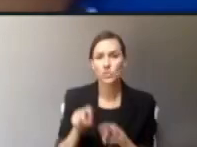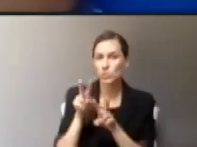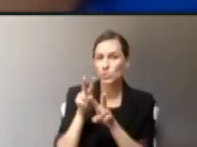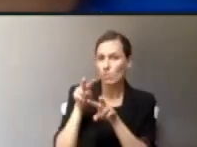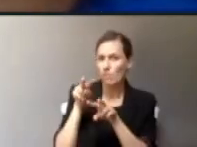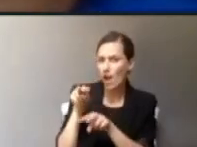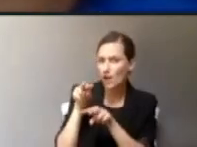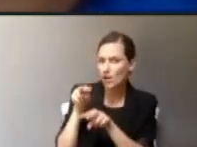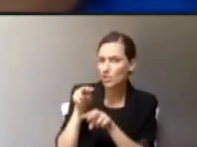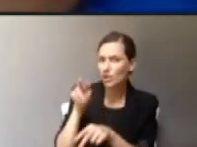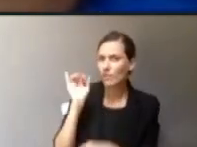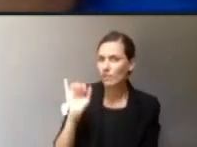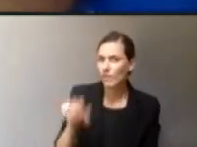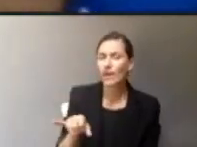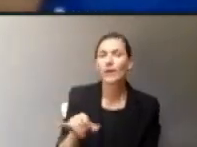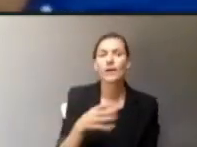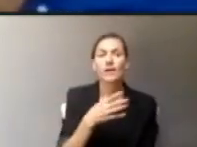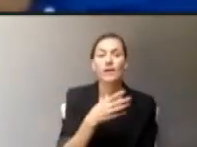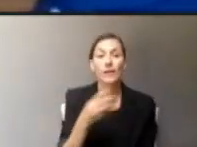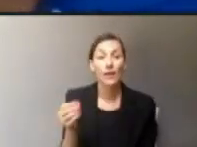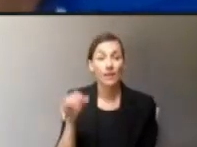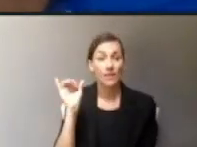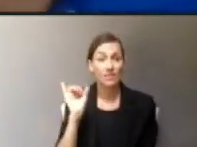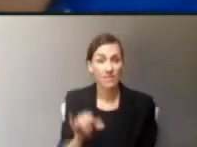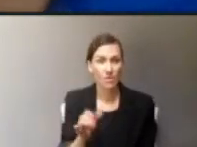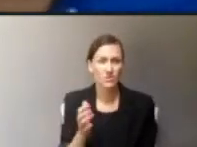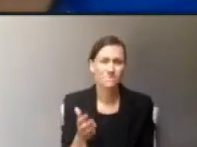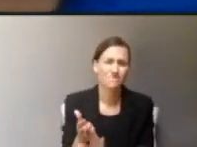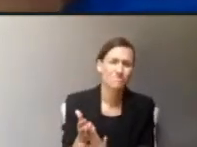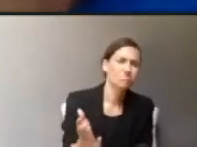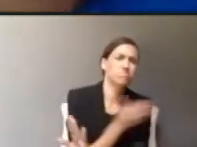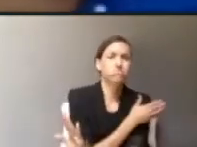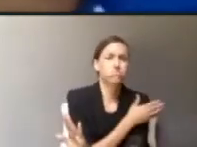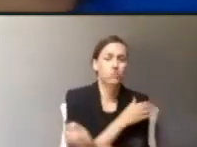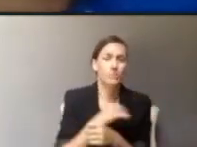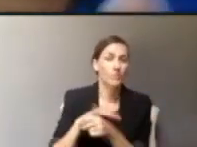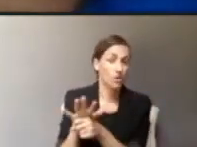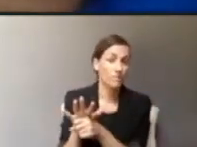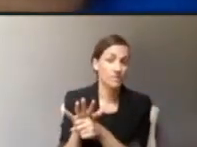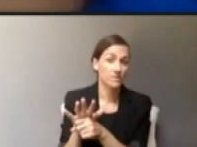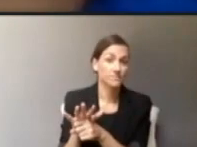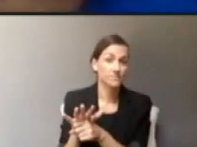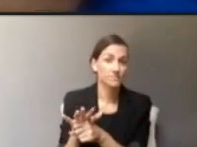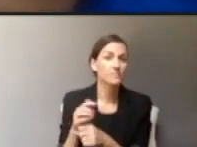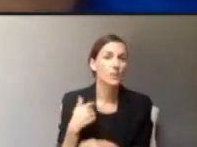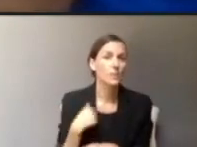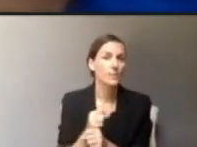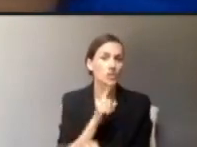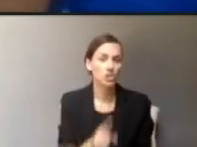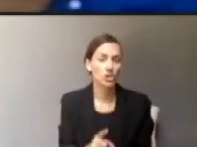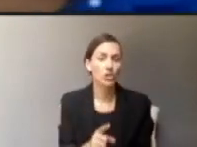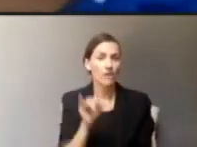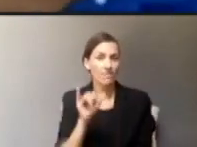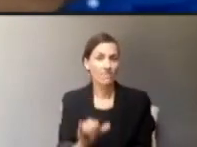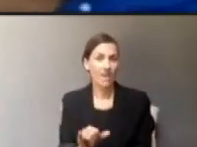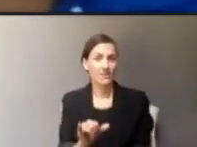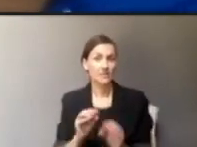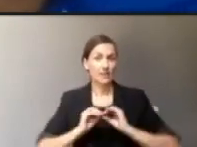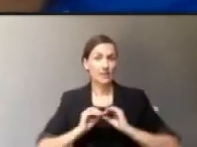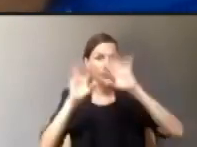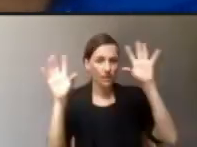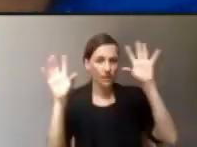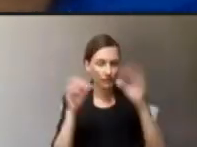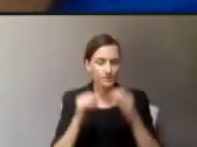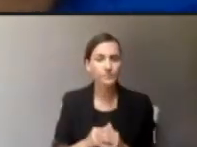that. That was long before COVID. So I just want to make sure that piece is clear. The